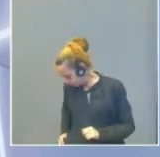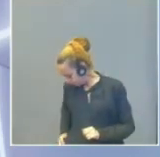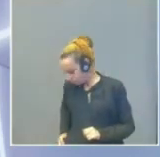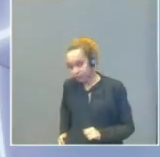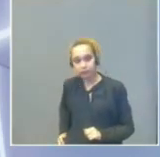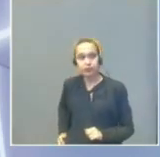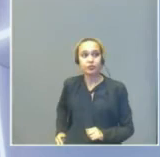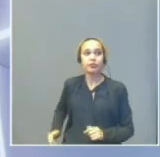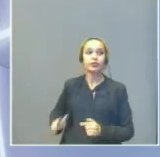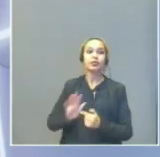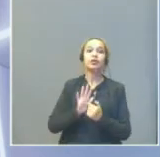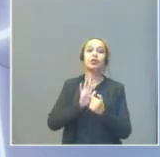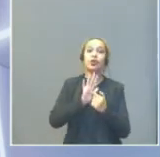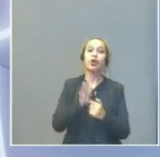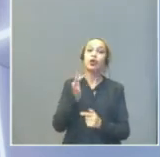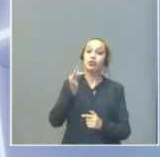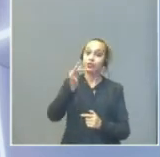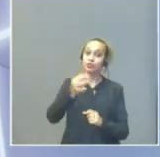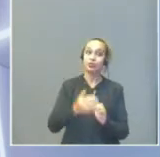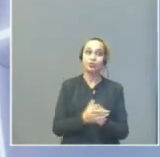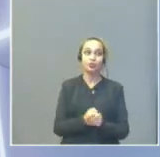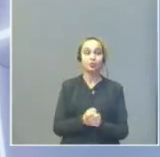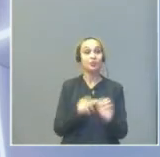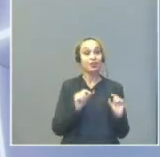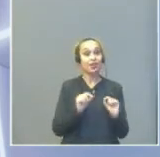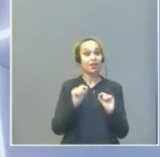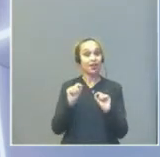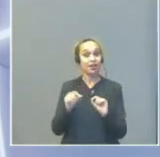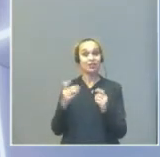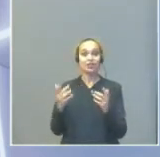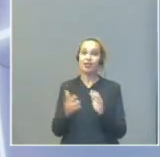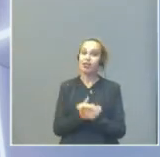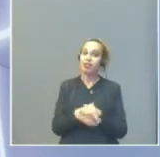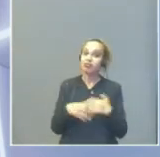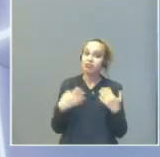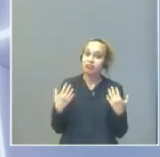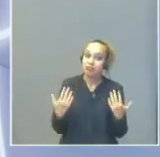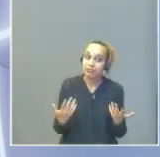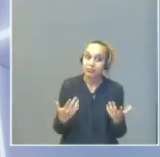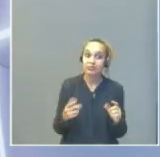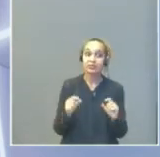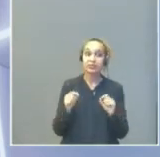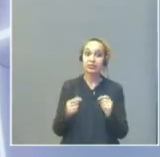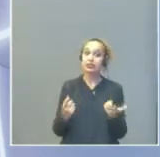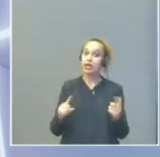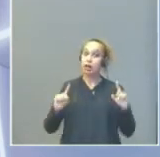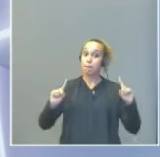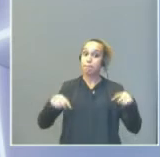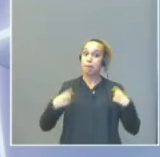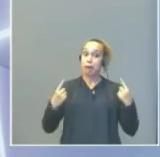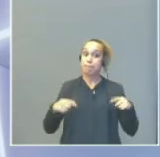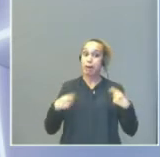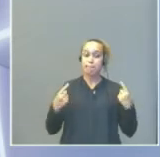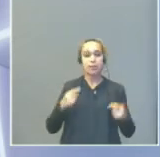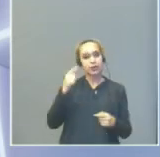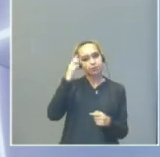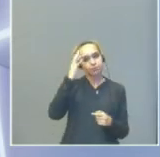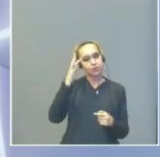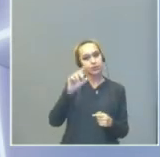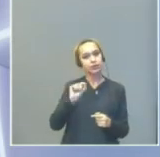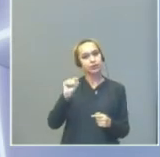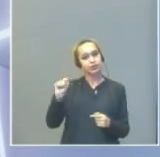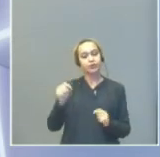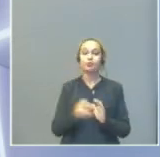Nossa, maravilhoso, né, esse material. Gente, assim, realmente muito desafiador pensar dessa forma, né? Como eu